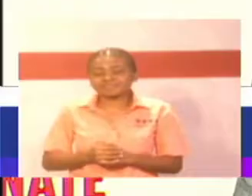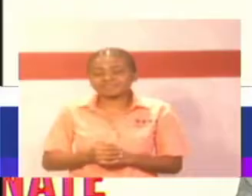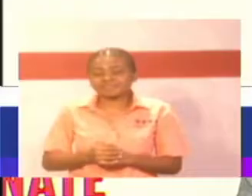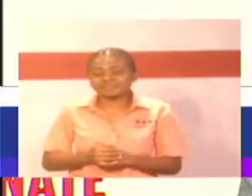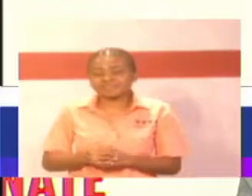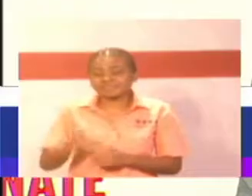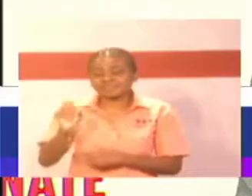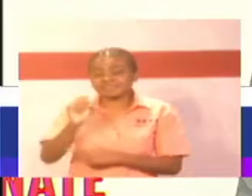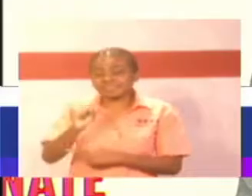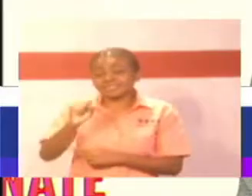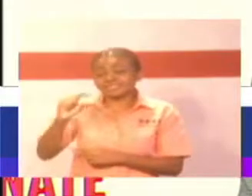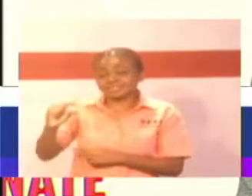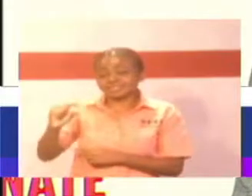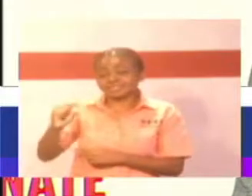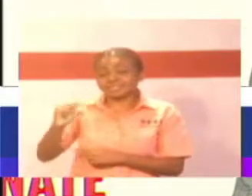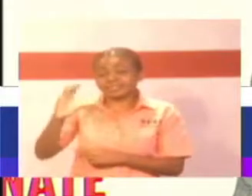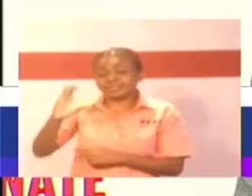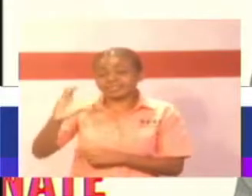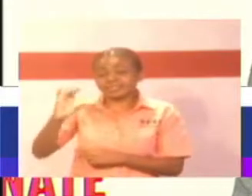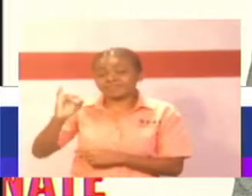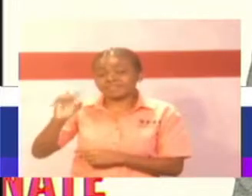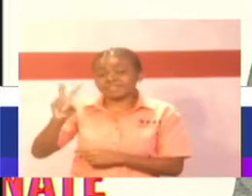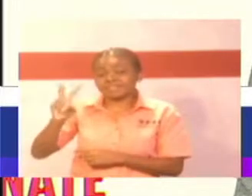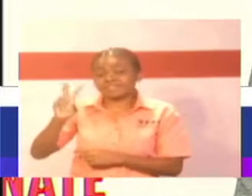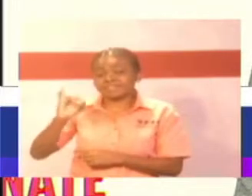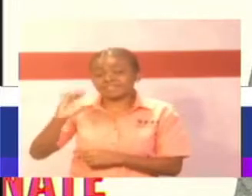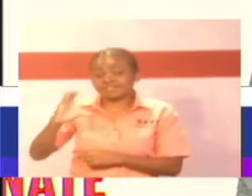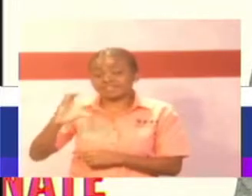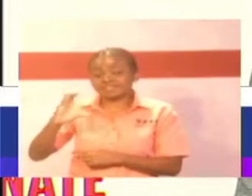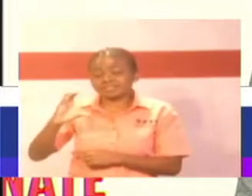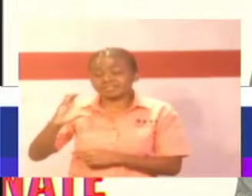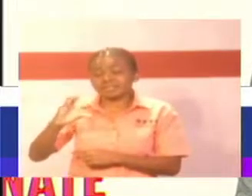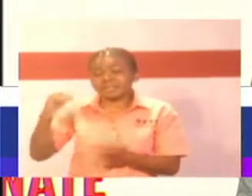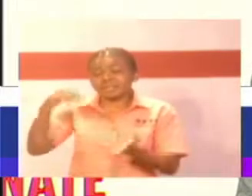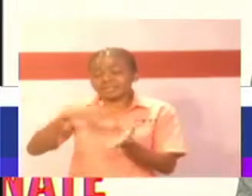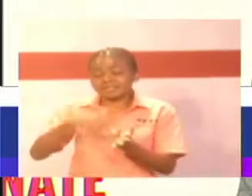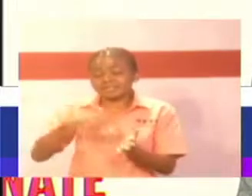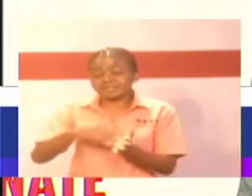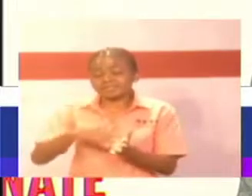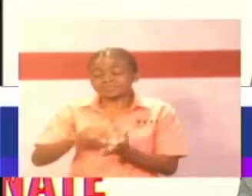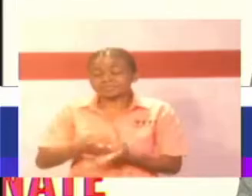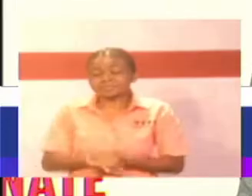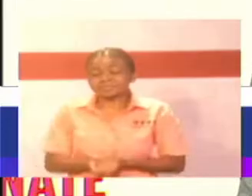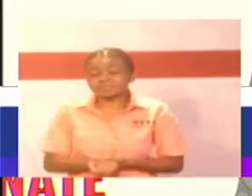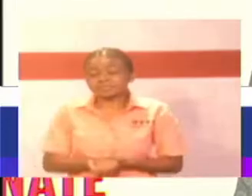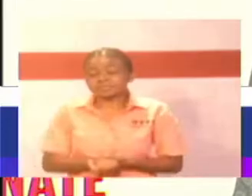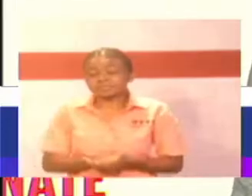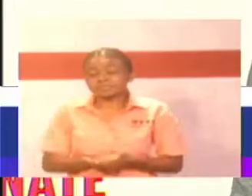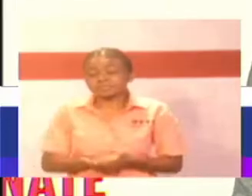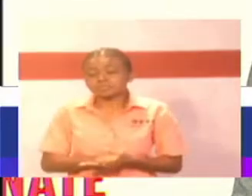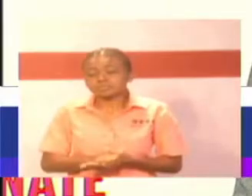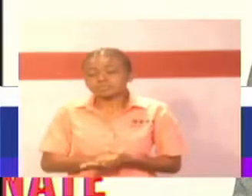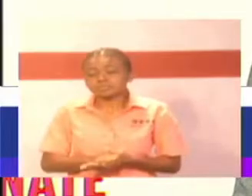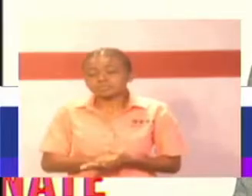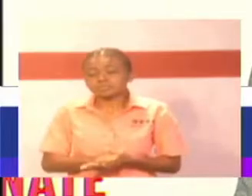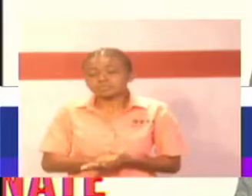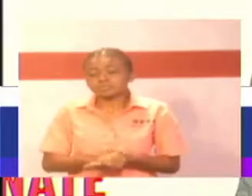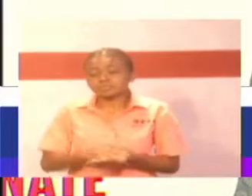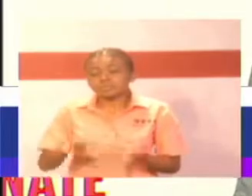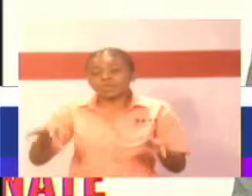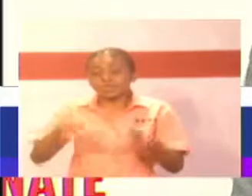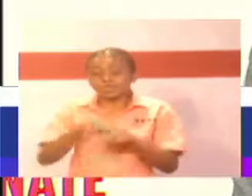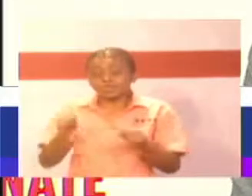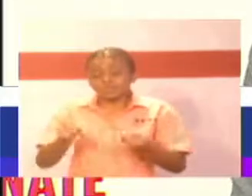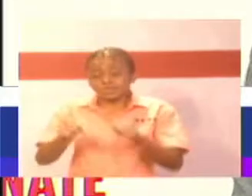Sandy Grande Civic Center, which is located on Sukram Street, Foster Road, Sandy Grande. Do feel free to